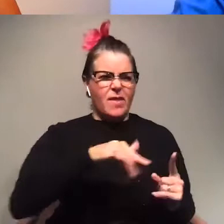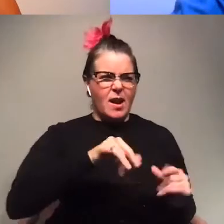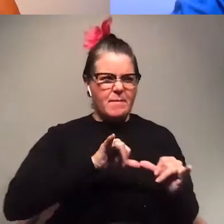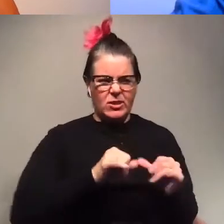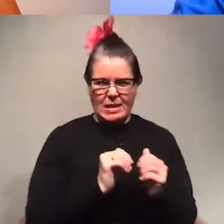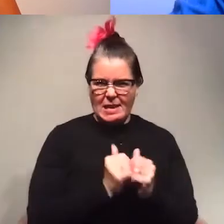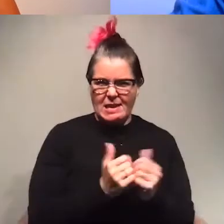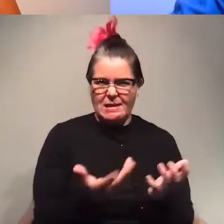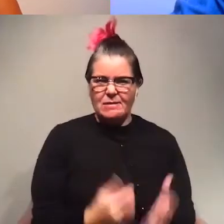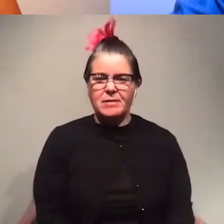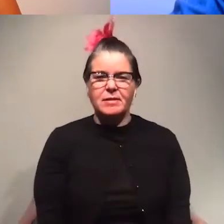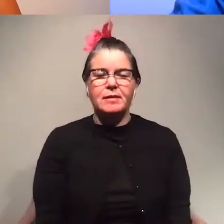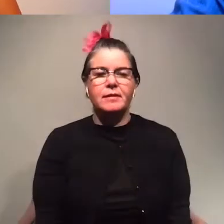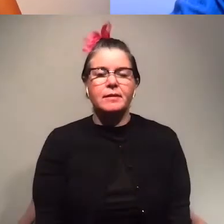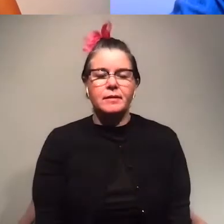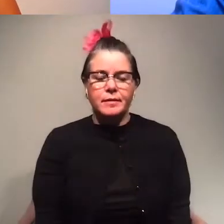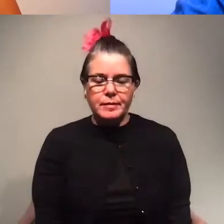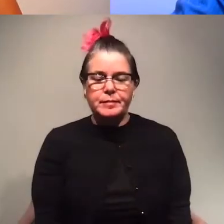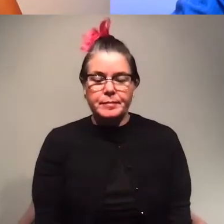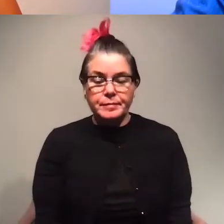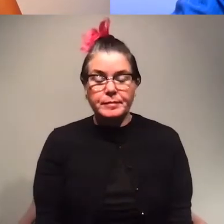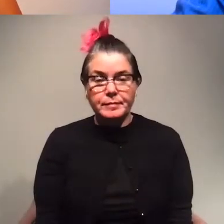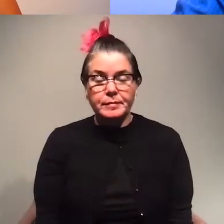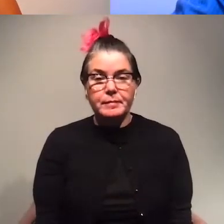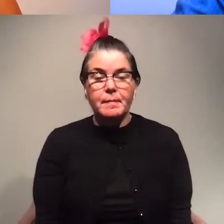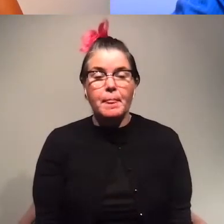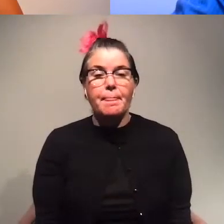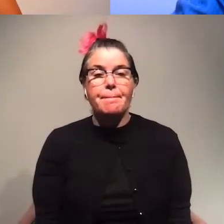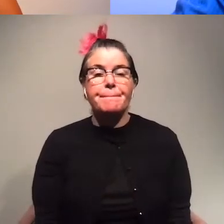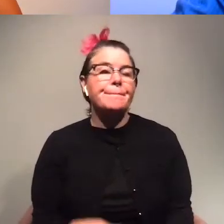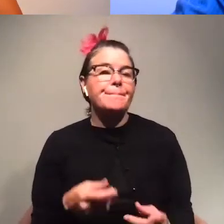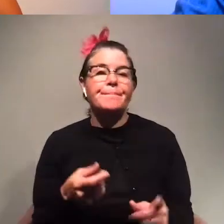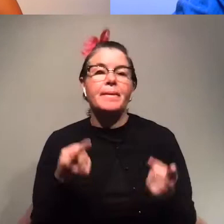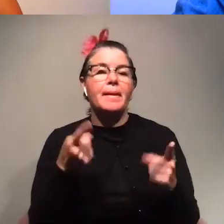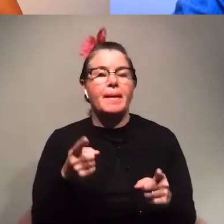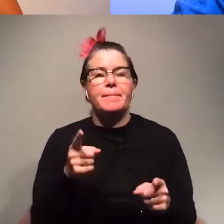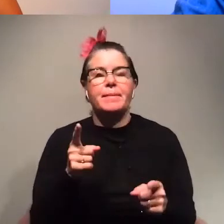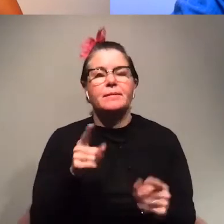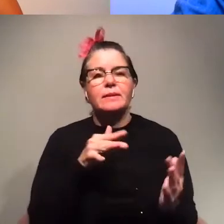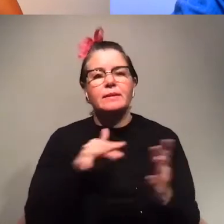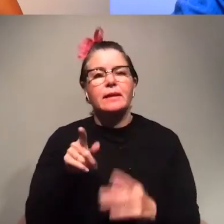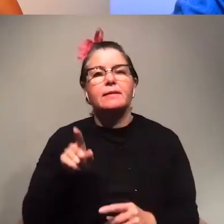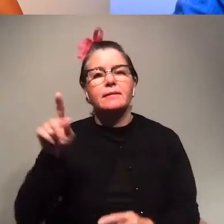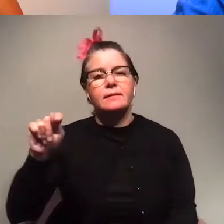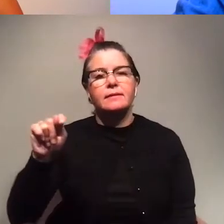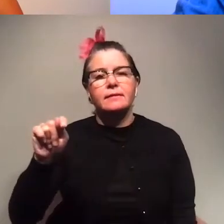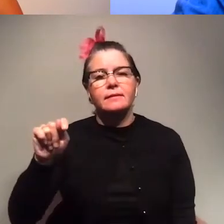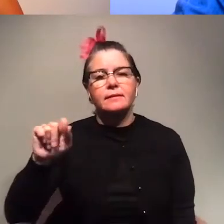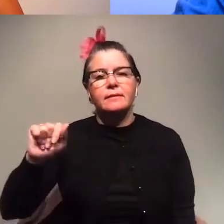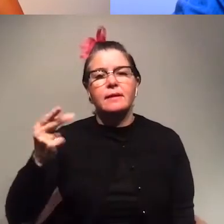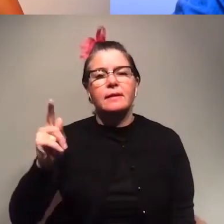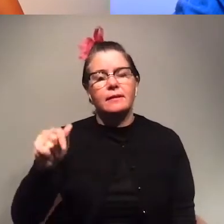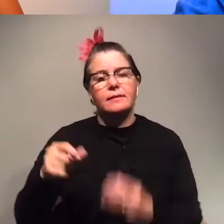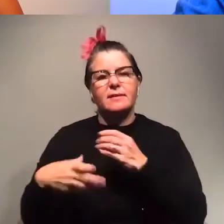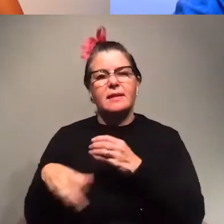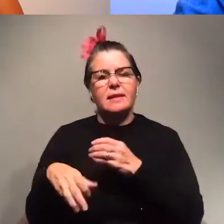happen? So it actually happened when I was doing my study abroad trip in Tahiti. That was my,